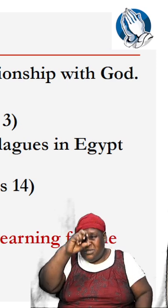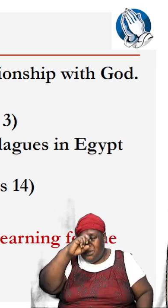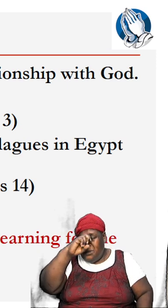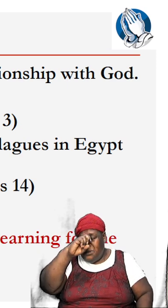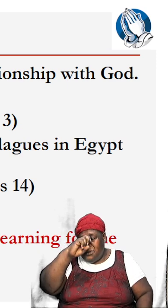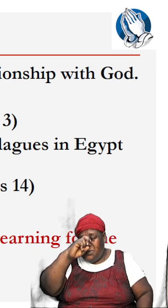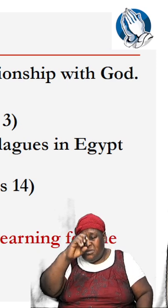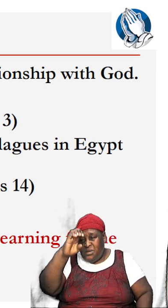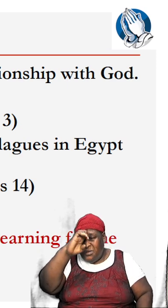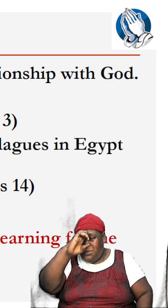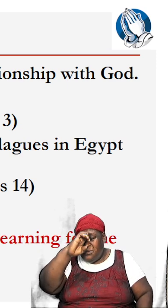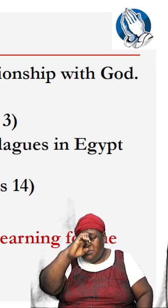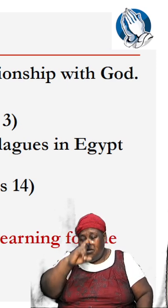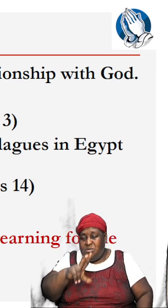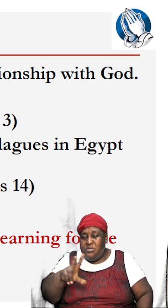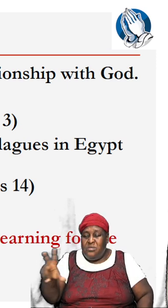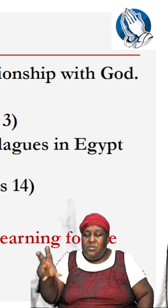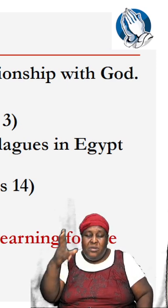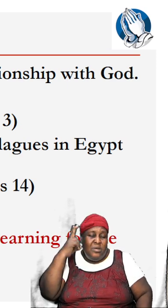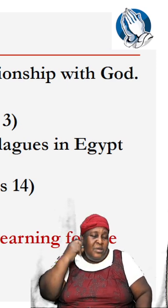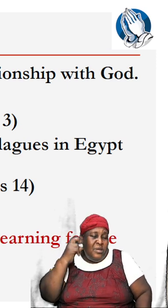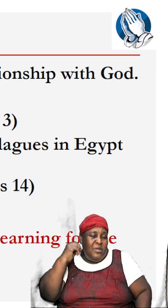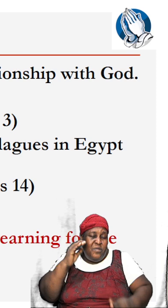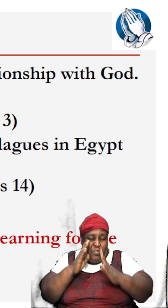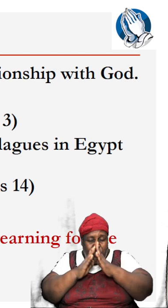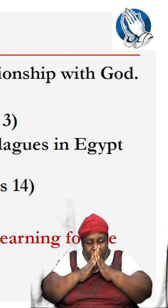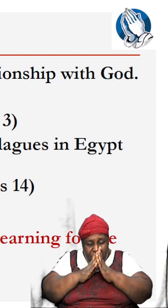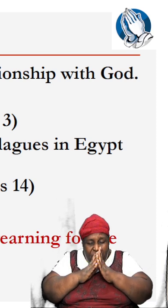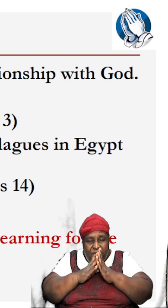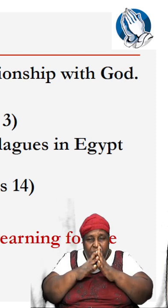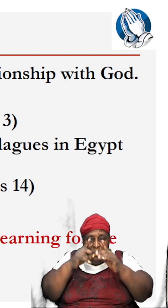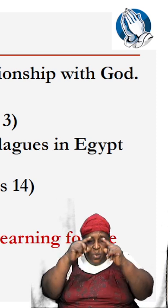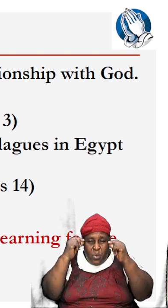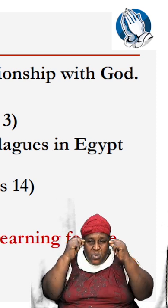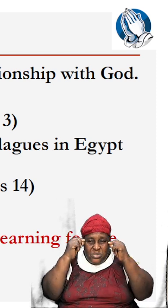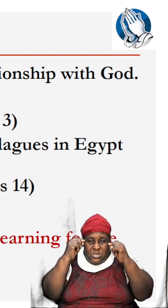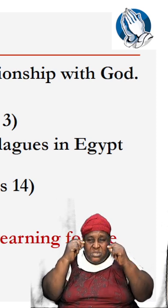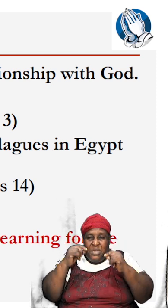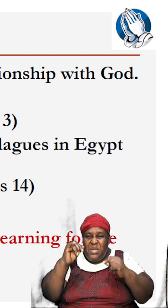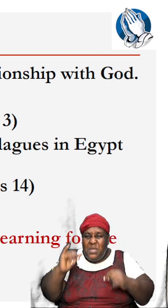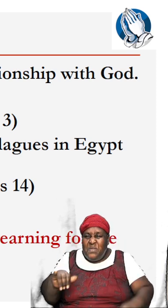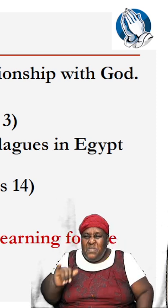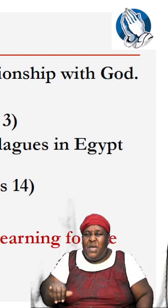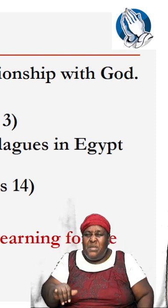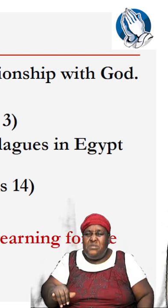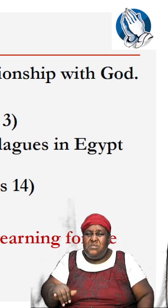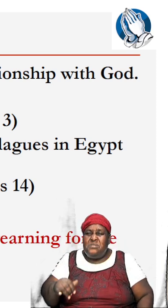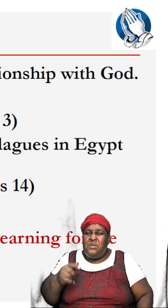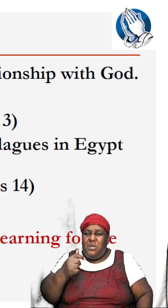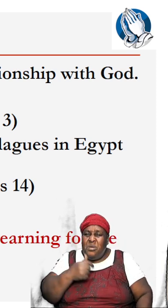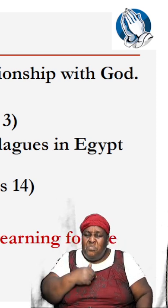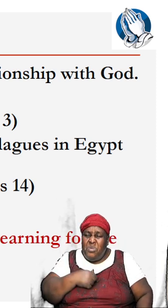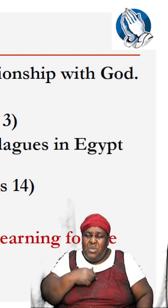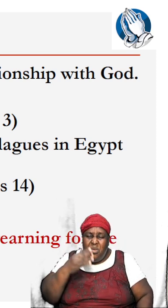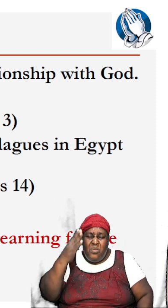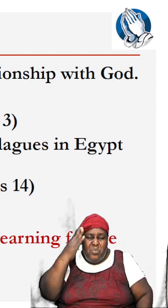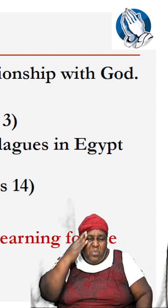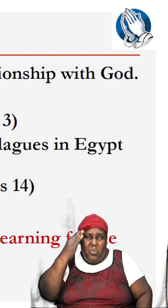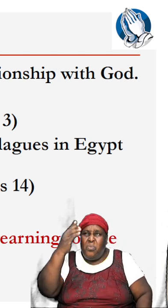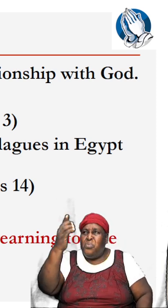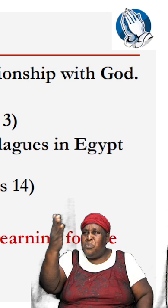prayer of Moses as he spoke to God. He said, that I may know